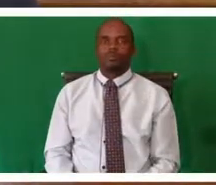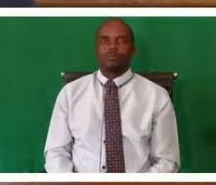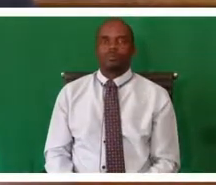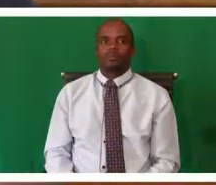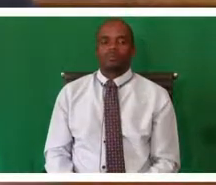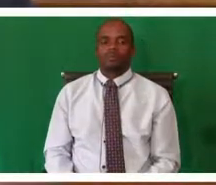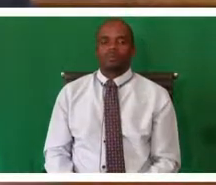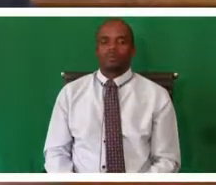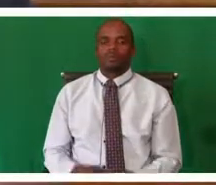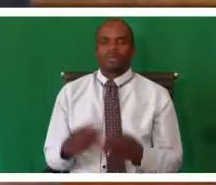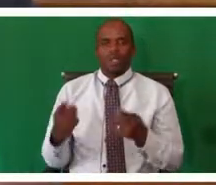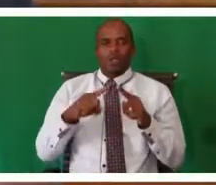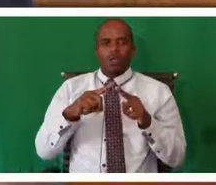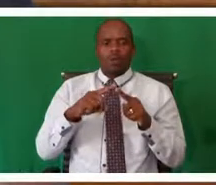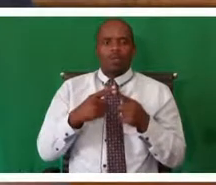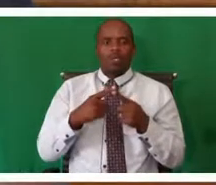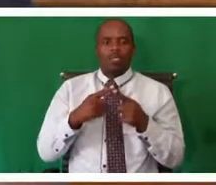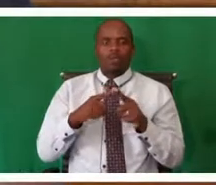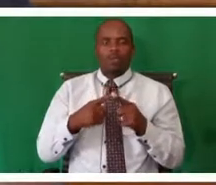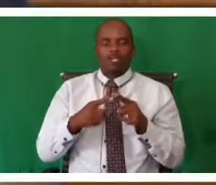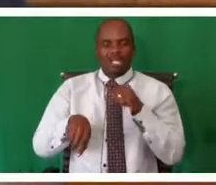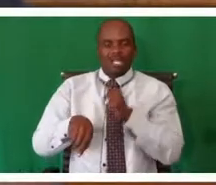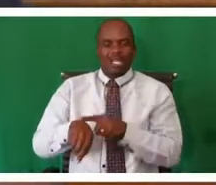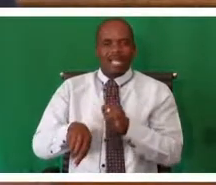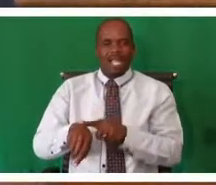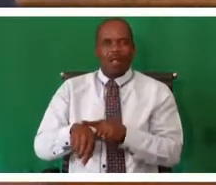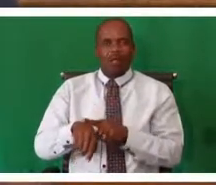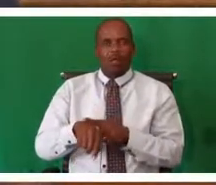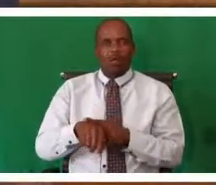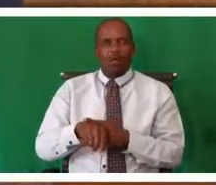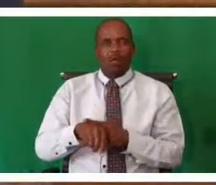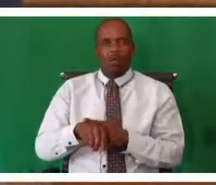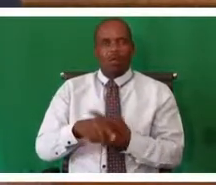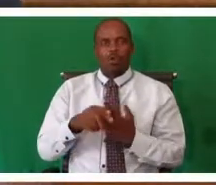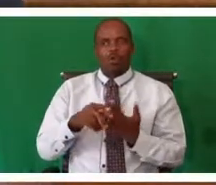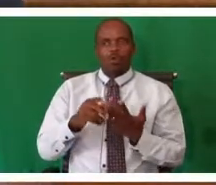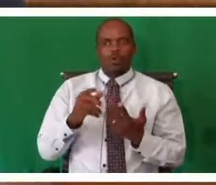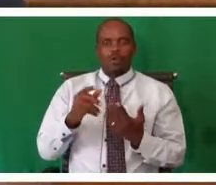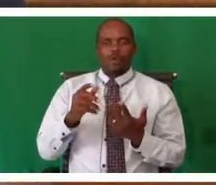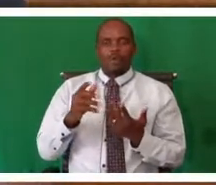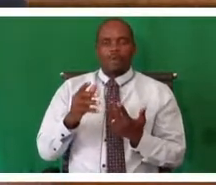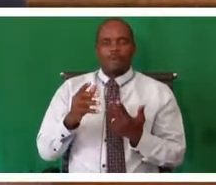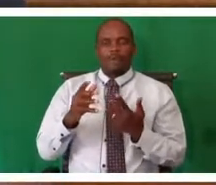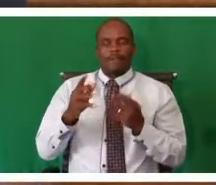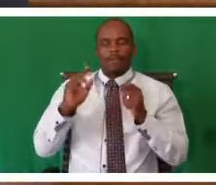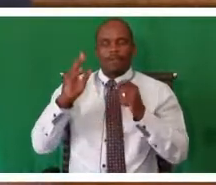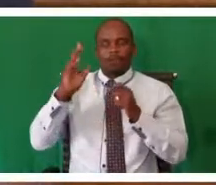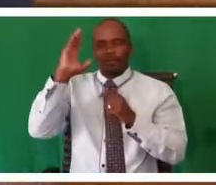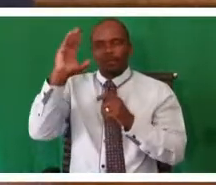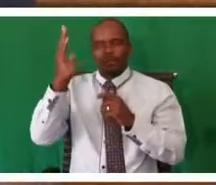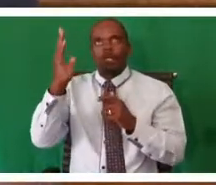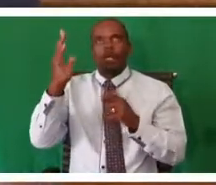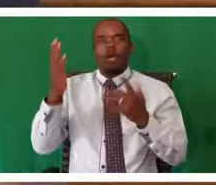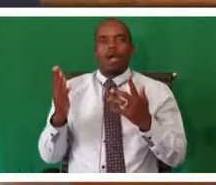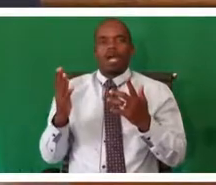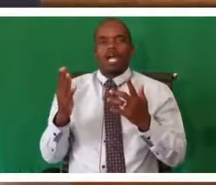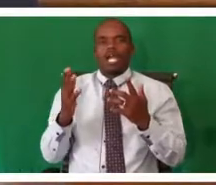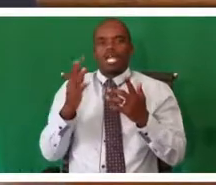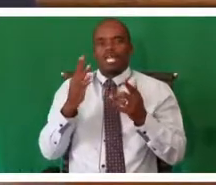At this point in time, Speaker, I have noted a few questions which were already prepared, but